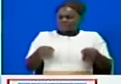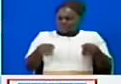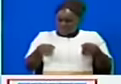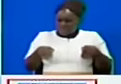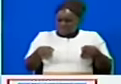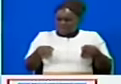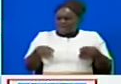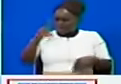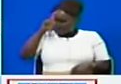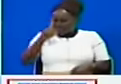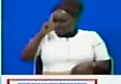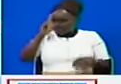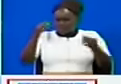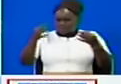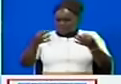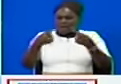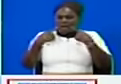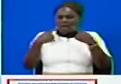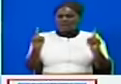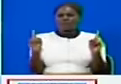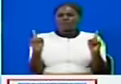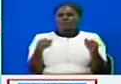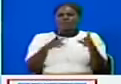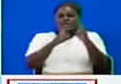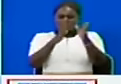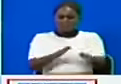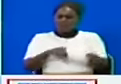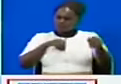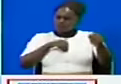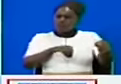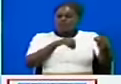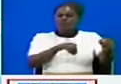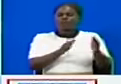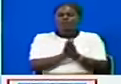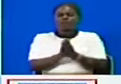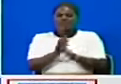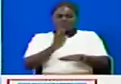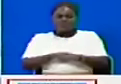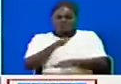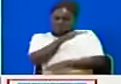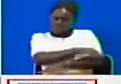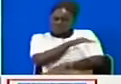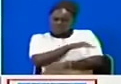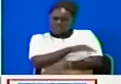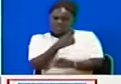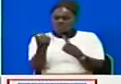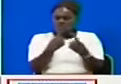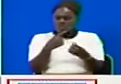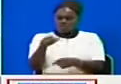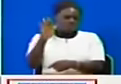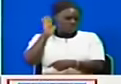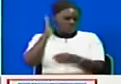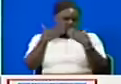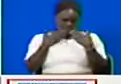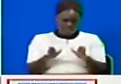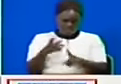that critical announcement. Nick Wambua is covering that for us. Nick, good afternoon. Good to speak to you. We've just heard from